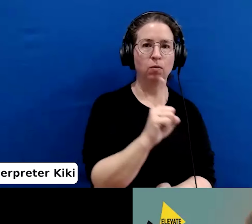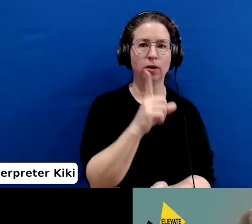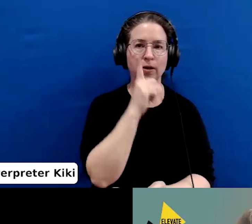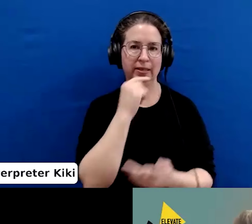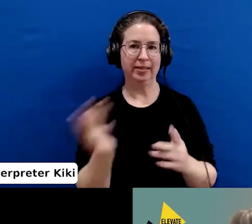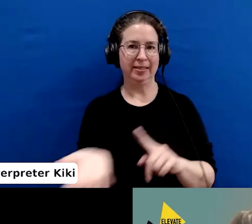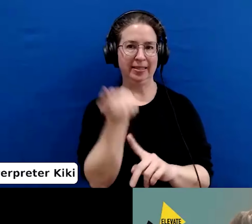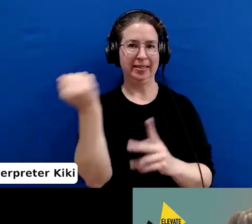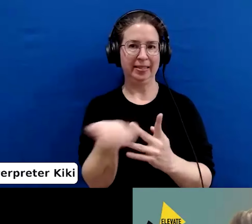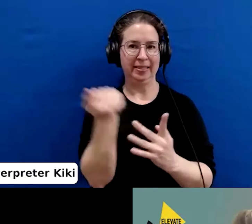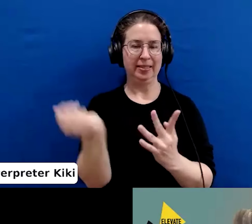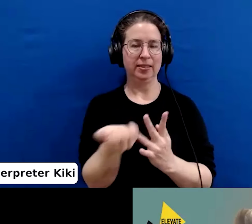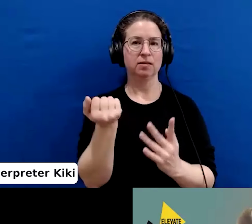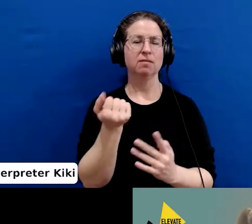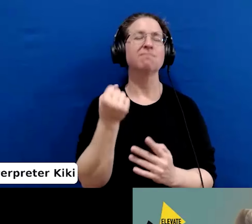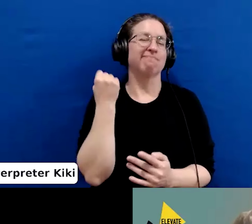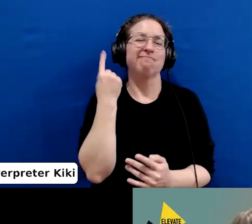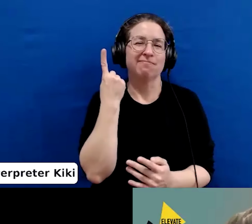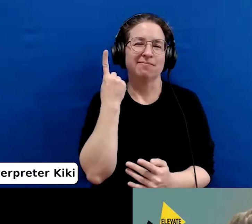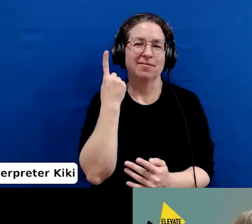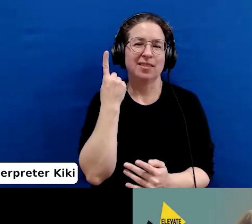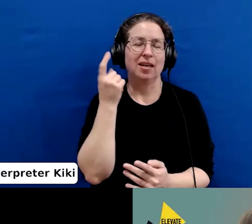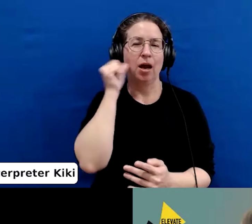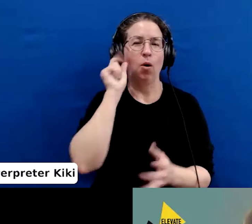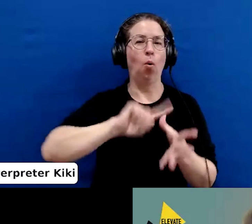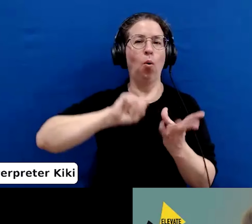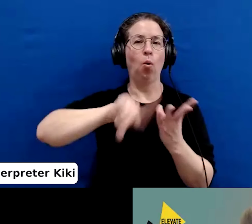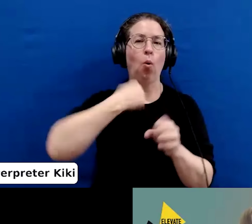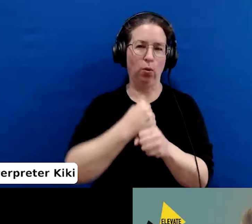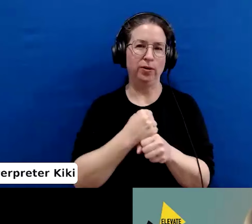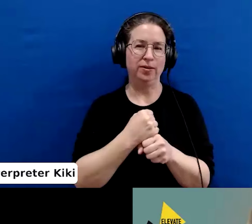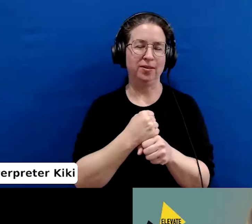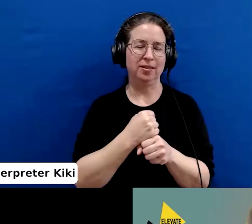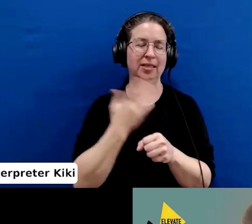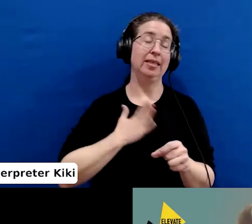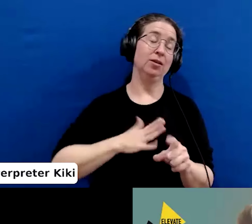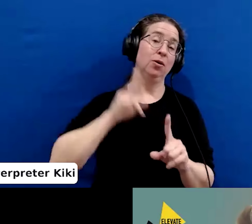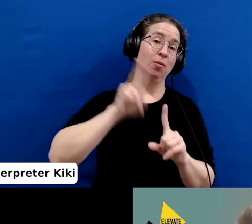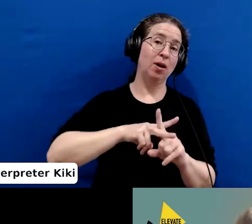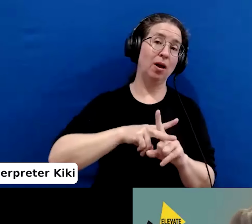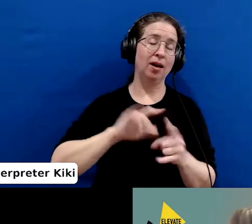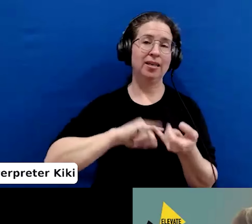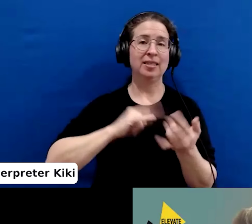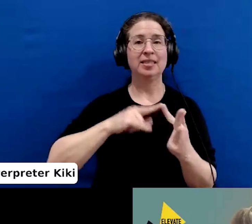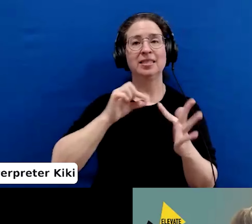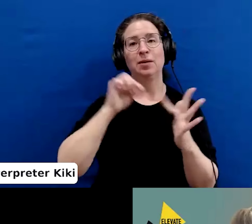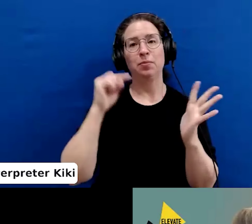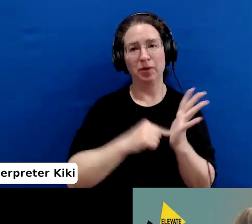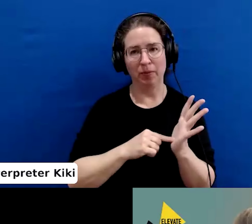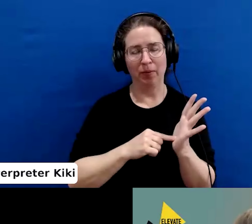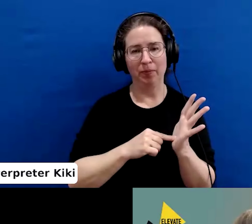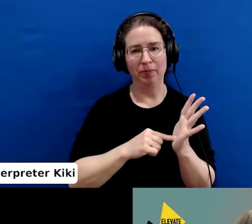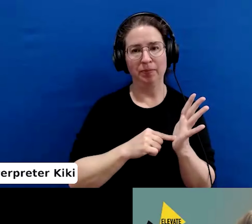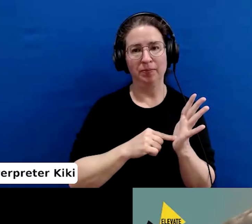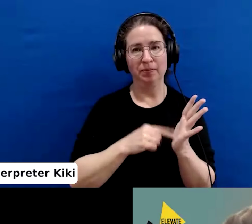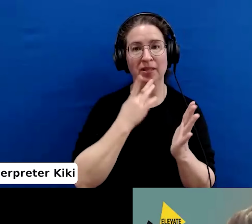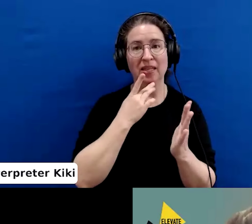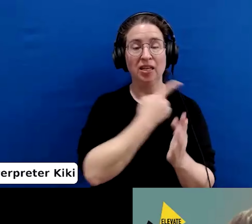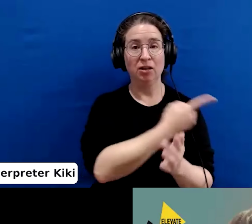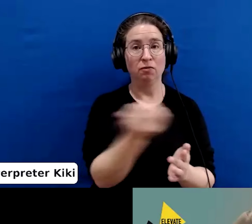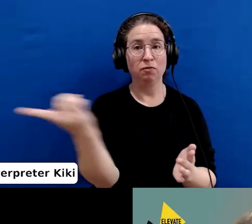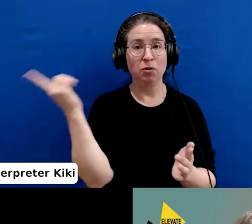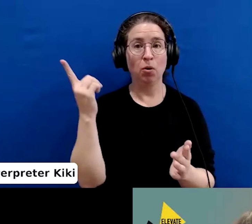If you haven't finished, we understand it's August. They're due in September. We realize lots of you that are finishing school this